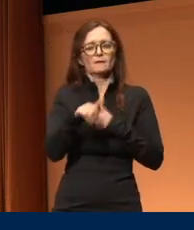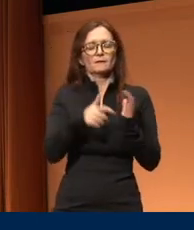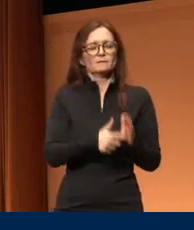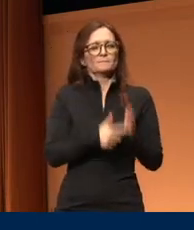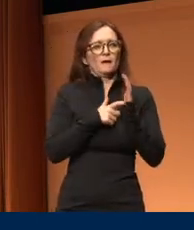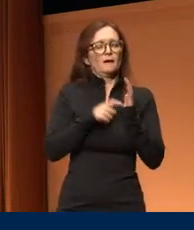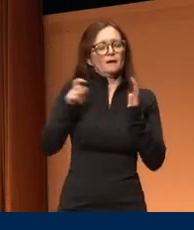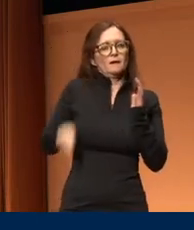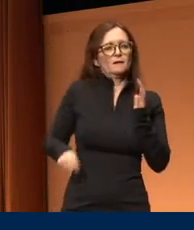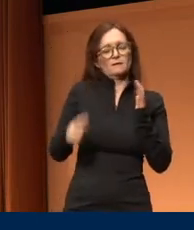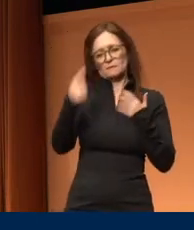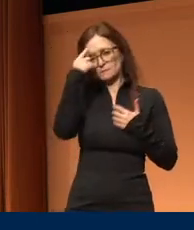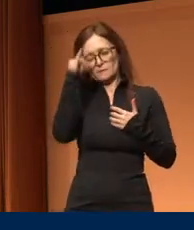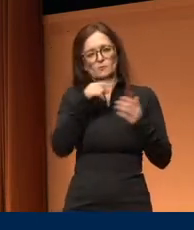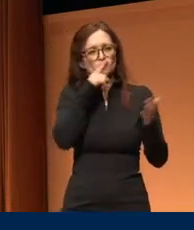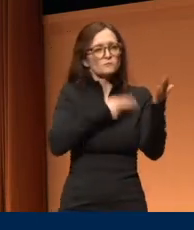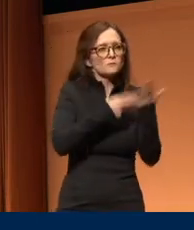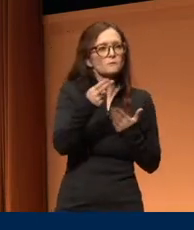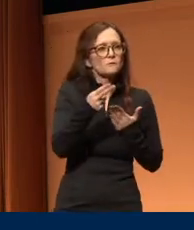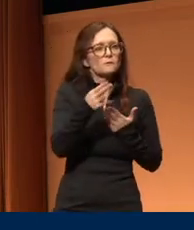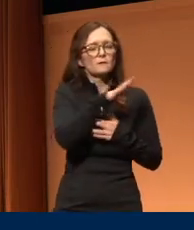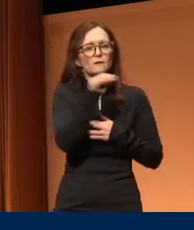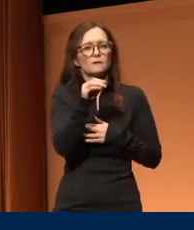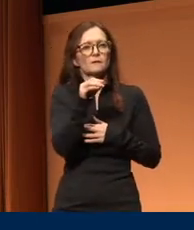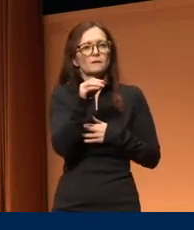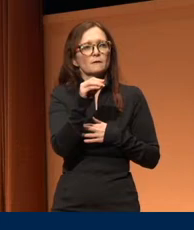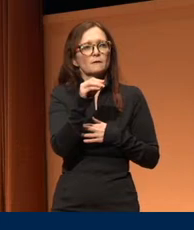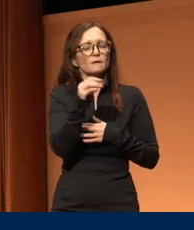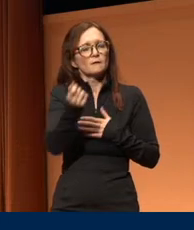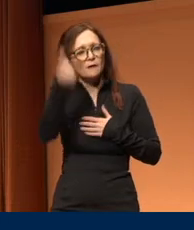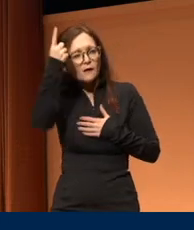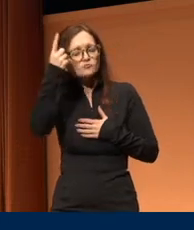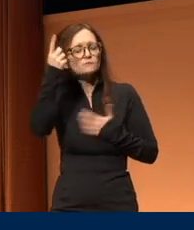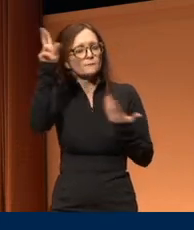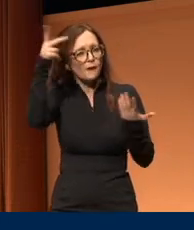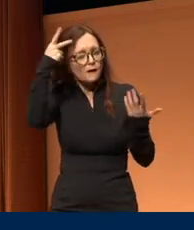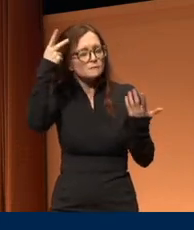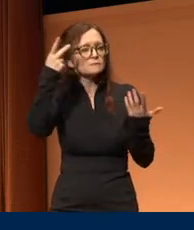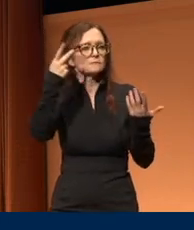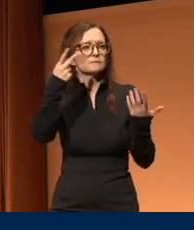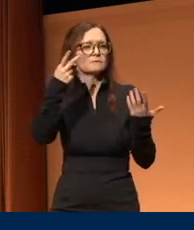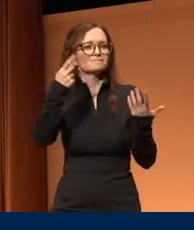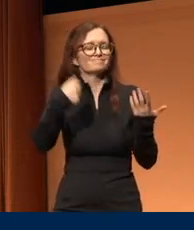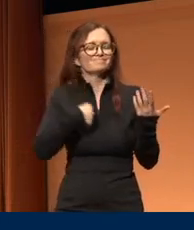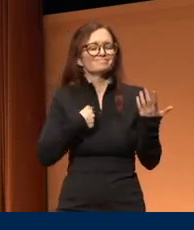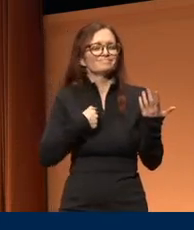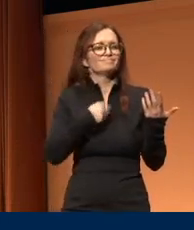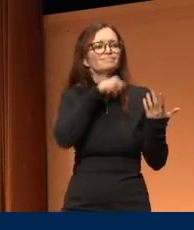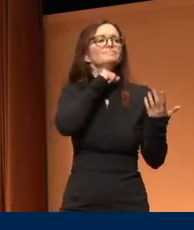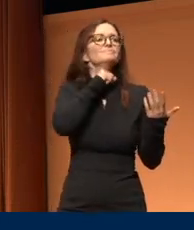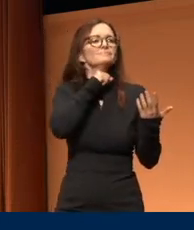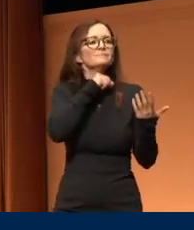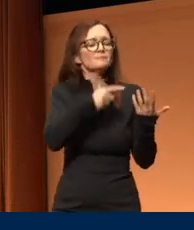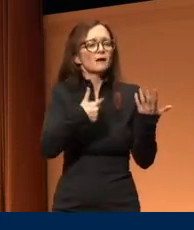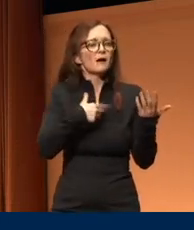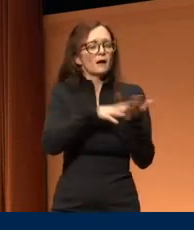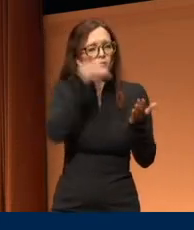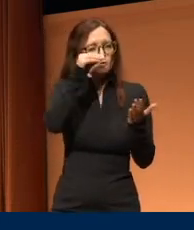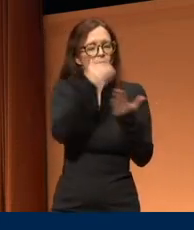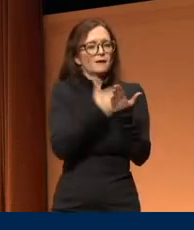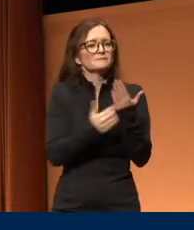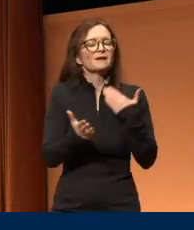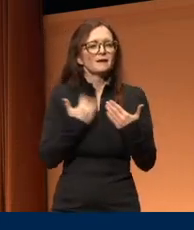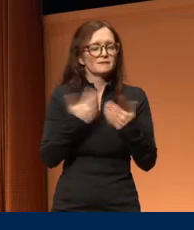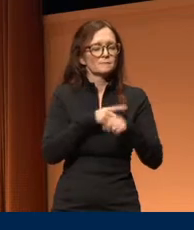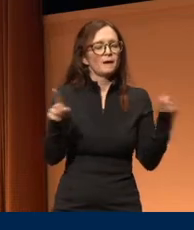of truth with a capital T and an illiberal and democratic understanding of politics, it's a lesson that it was easy for me to ignore.